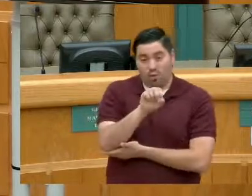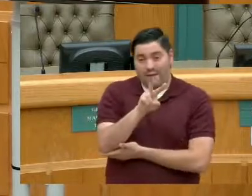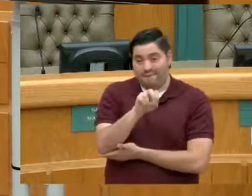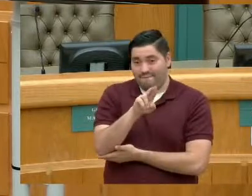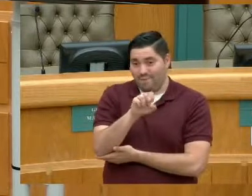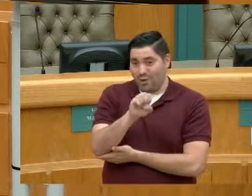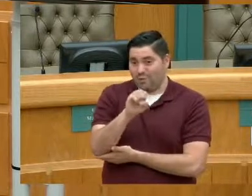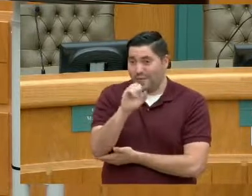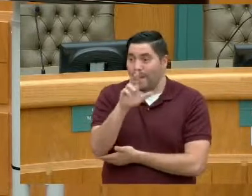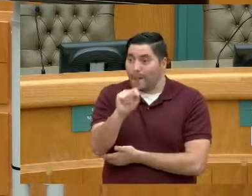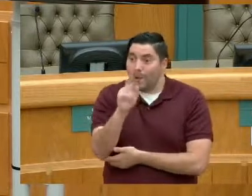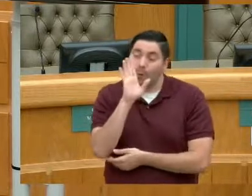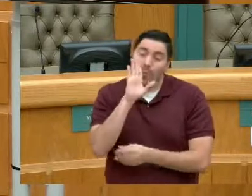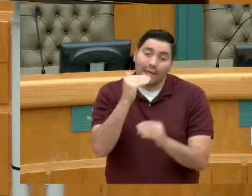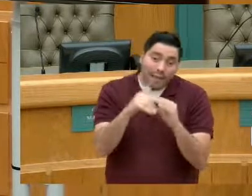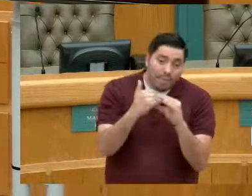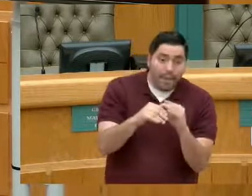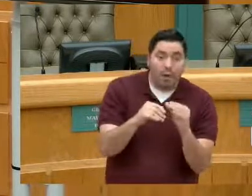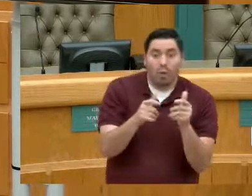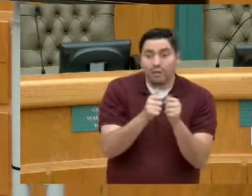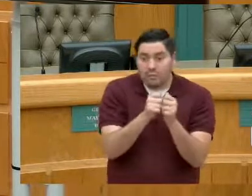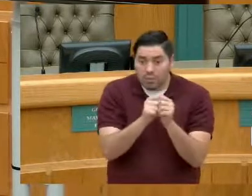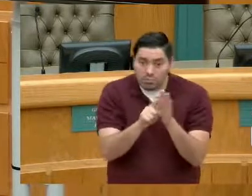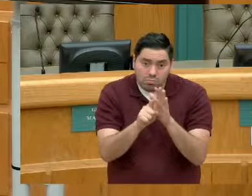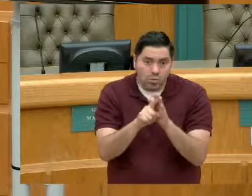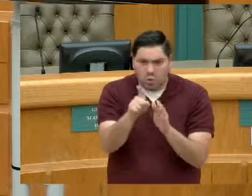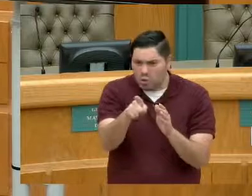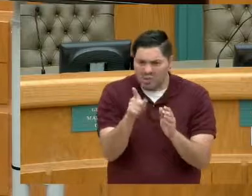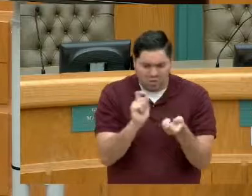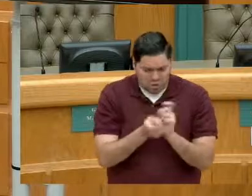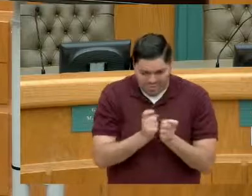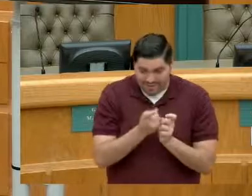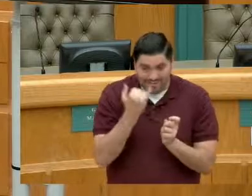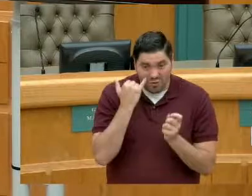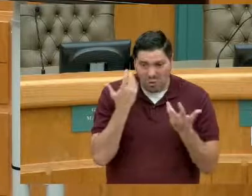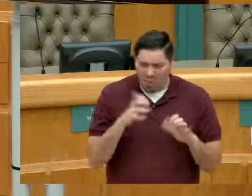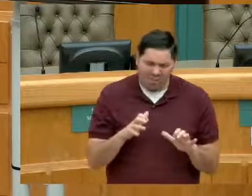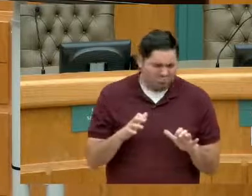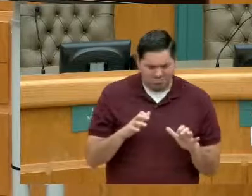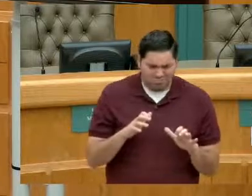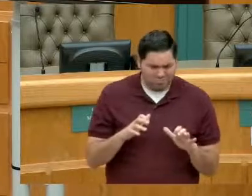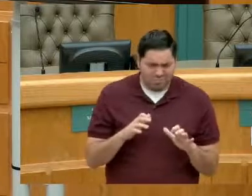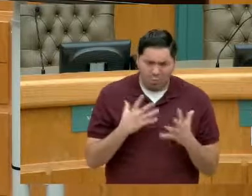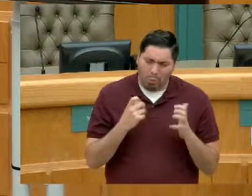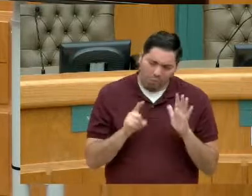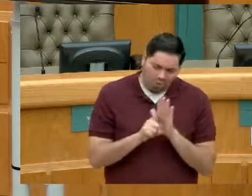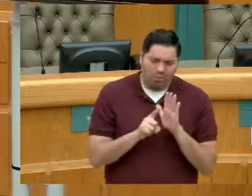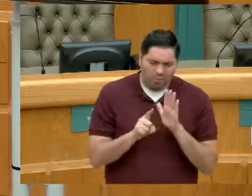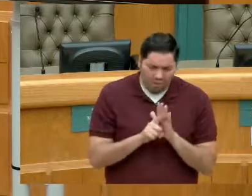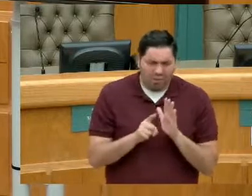and emails, all based on your location. So you get to customize it. And if you don't want to have a reverse alert